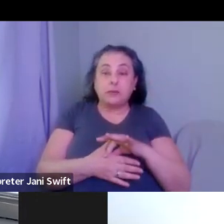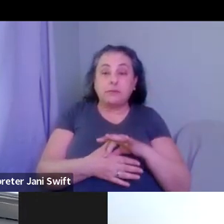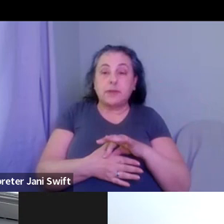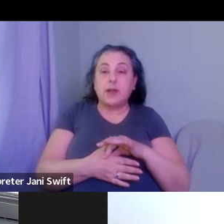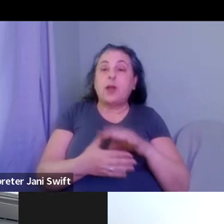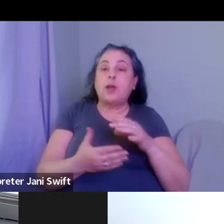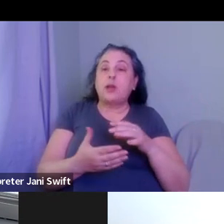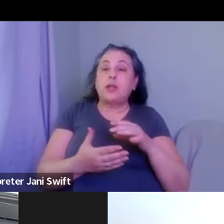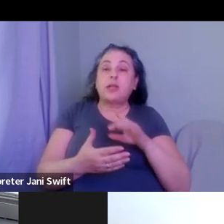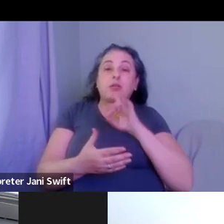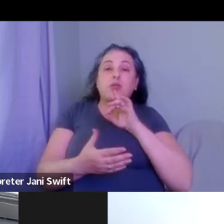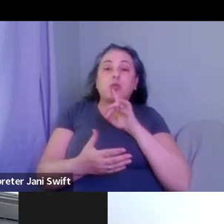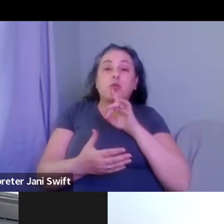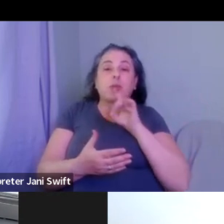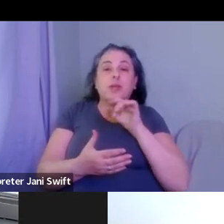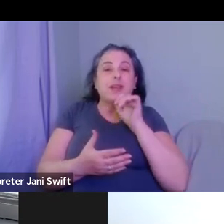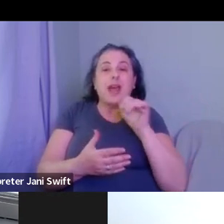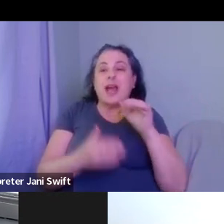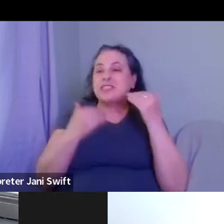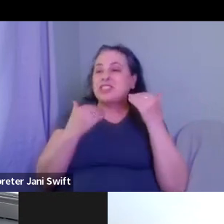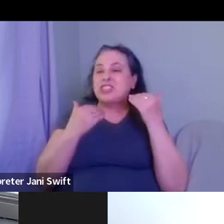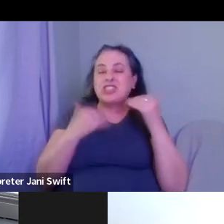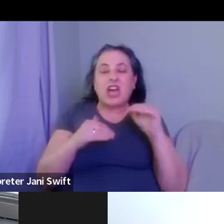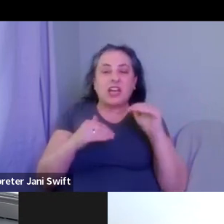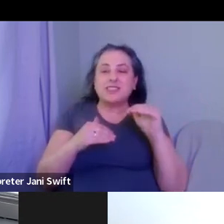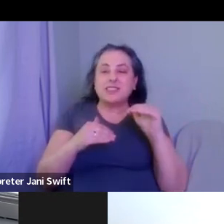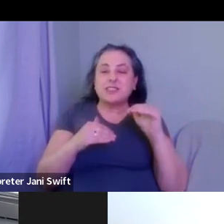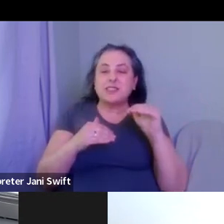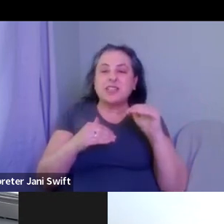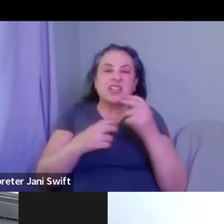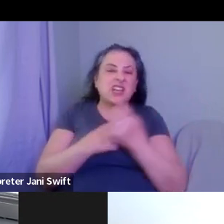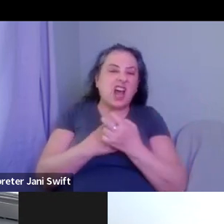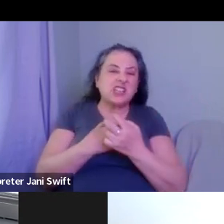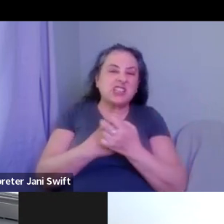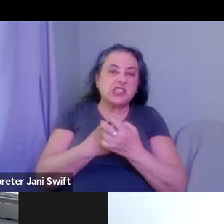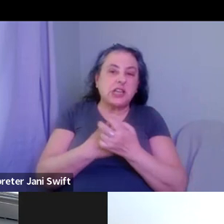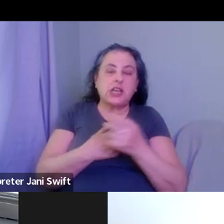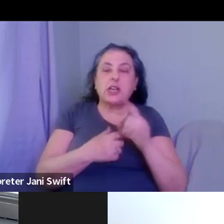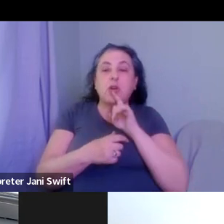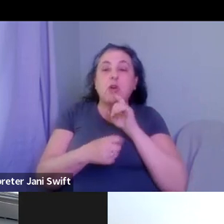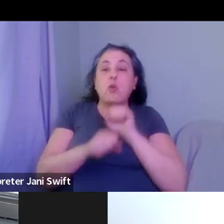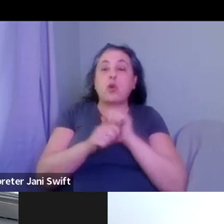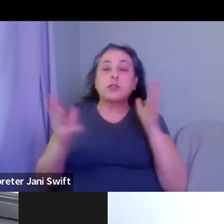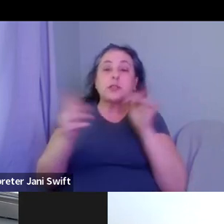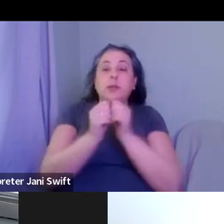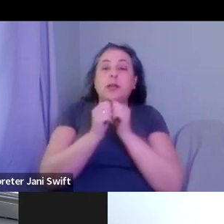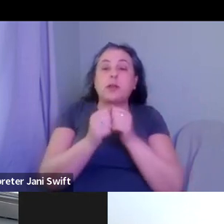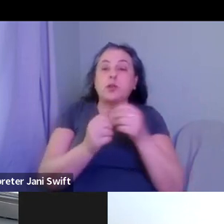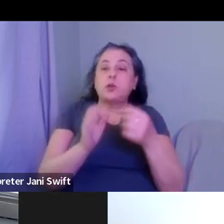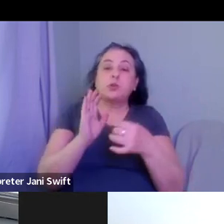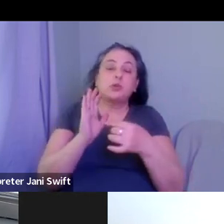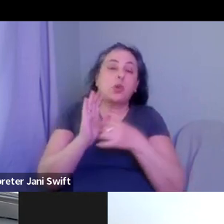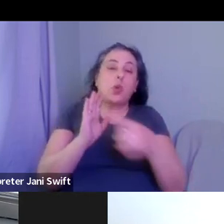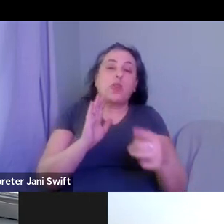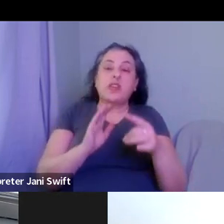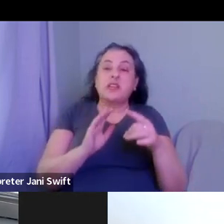talking, and this is really unchecked toxicity. And so I think workers coming together to expose these conditions, but